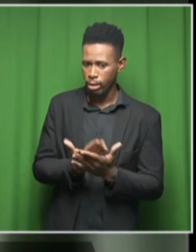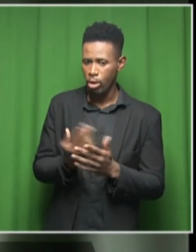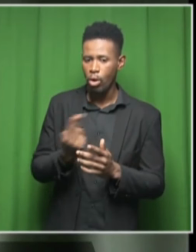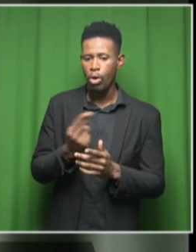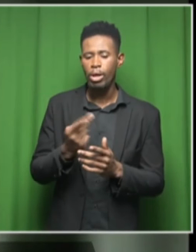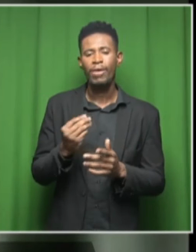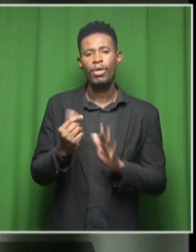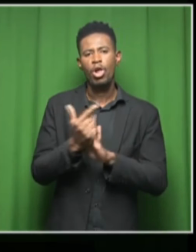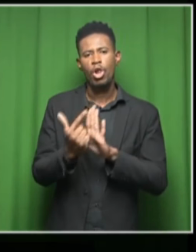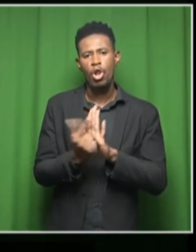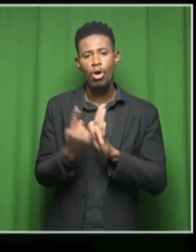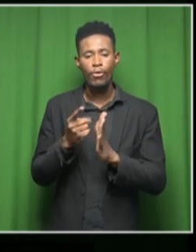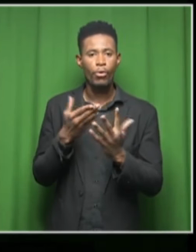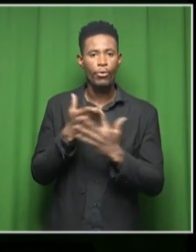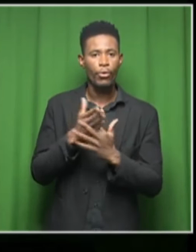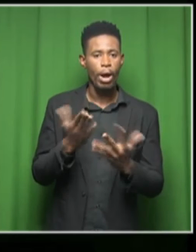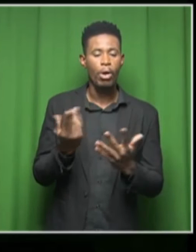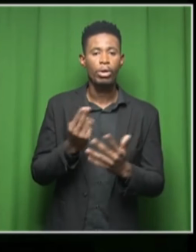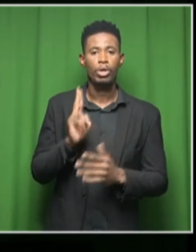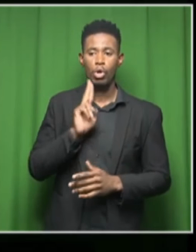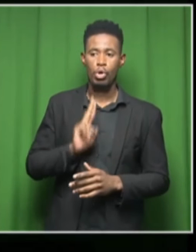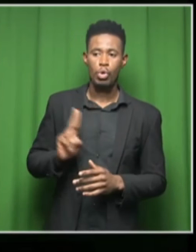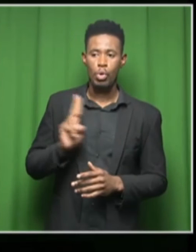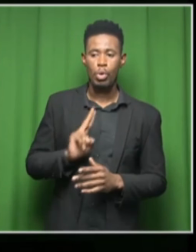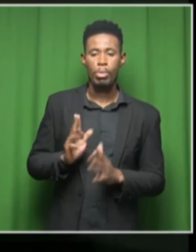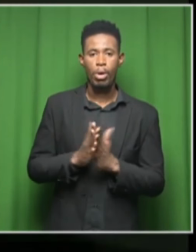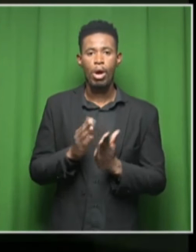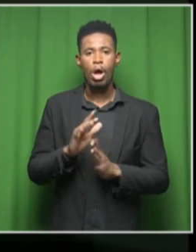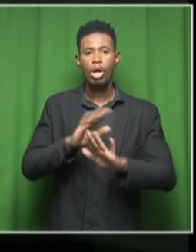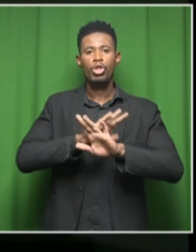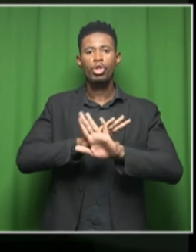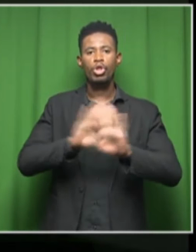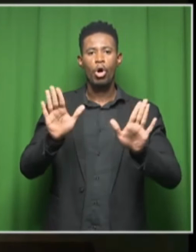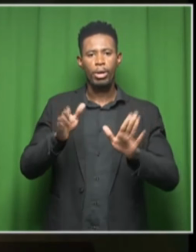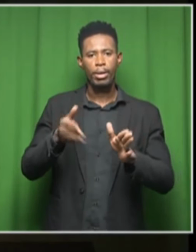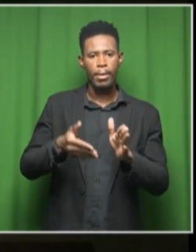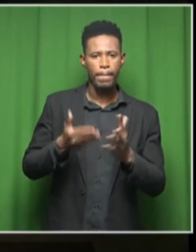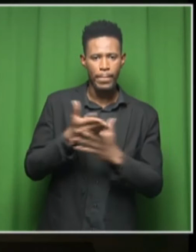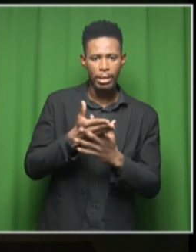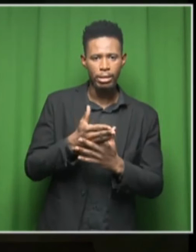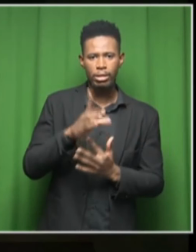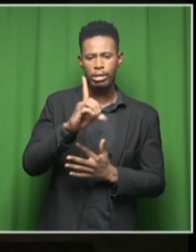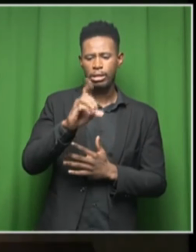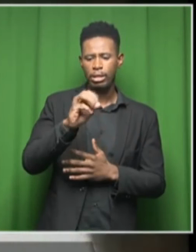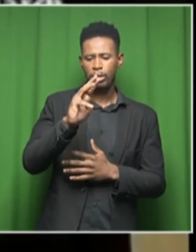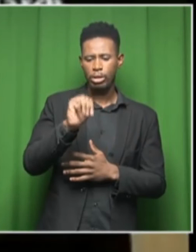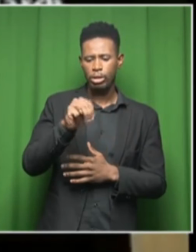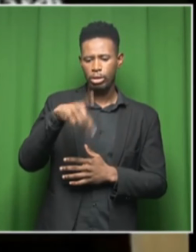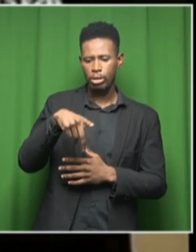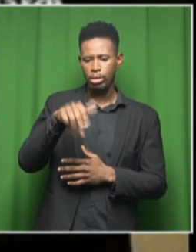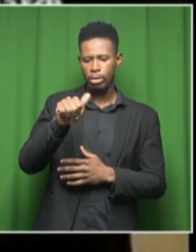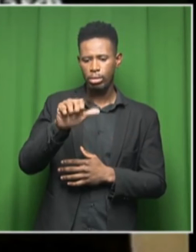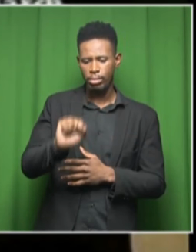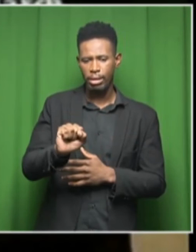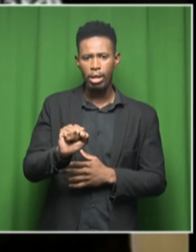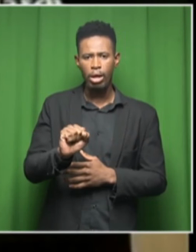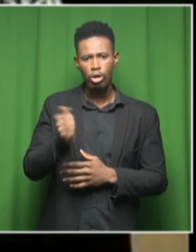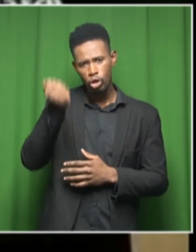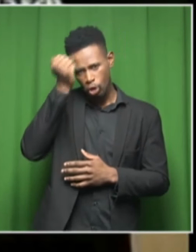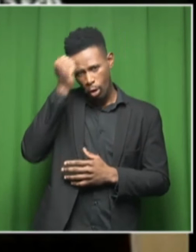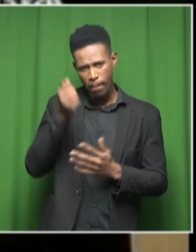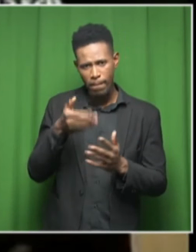laws and introduced a uniform reference book, a DOM bus, which blacks had to carry at all times. 96 pages